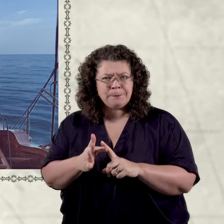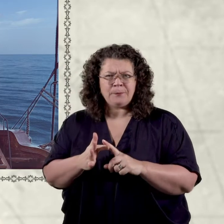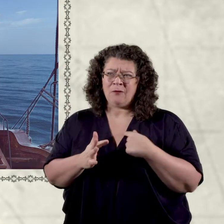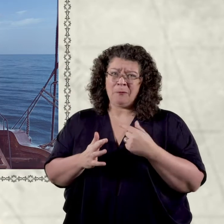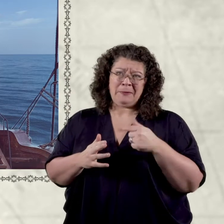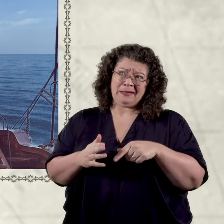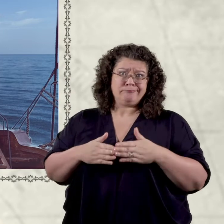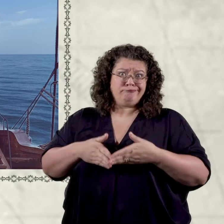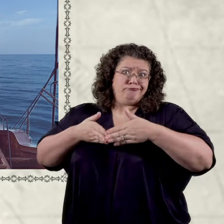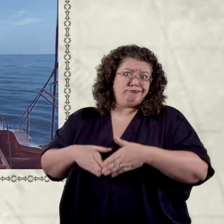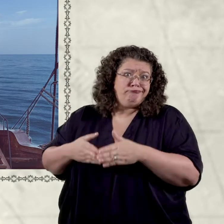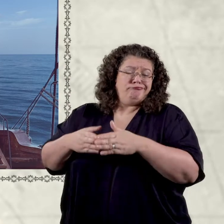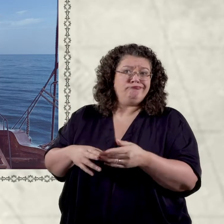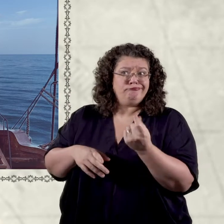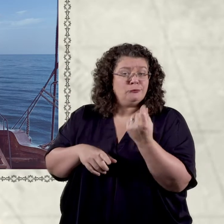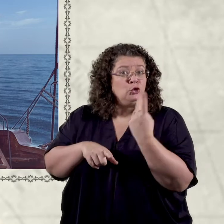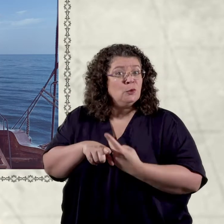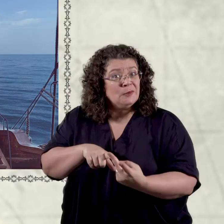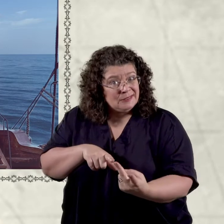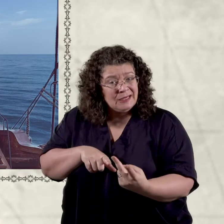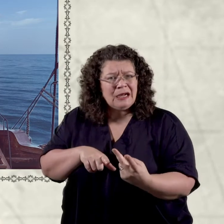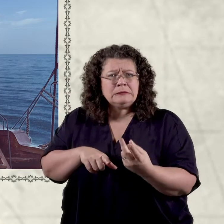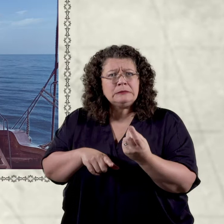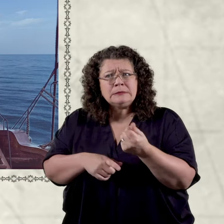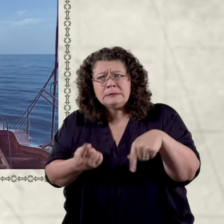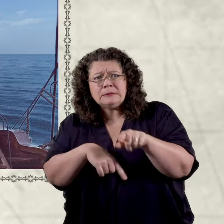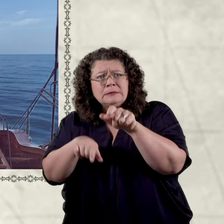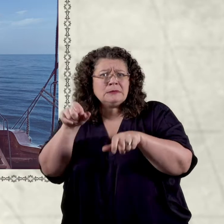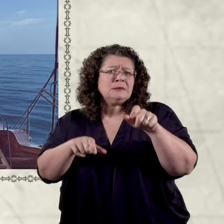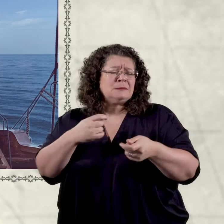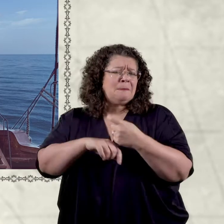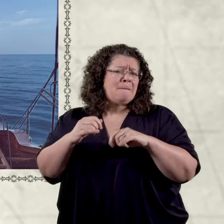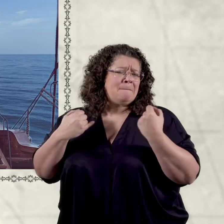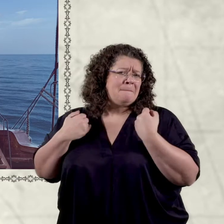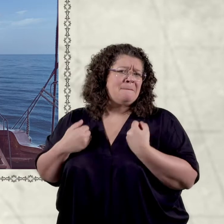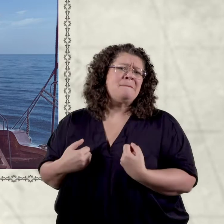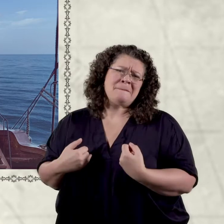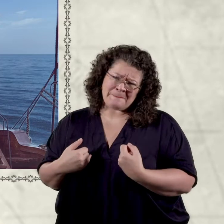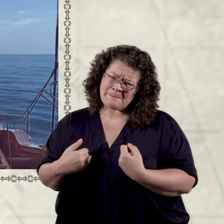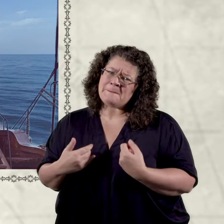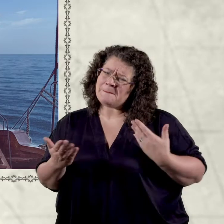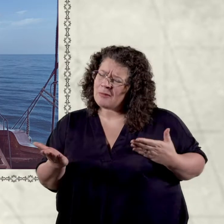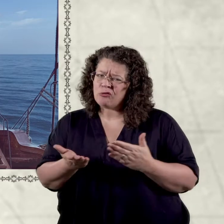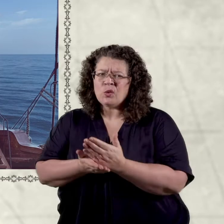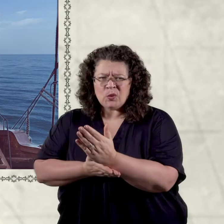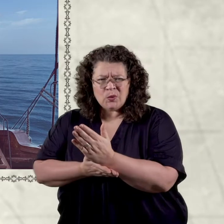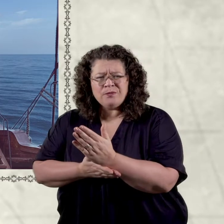been at sea now for nearly 2 weeks, and several people have been ill during this